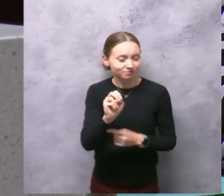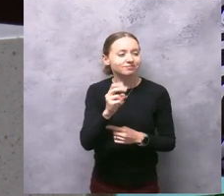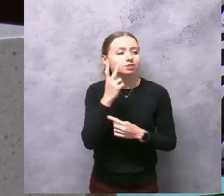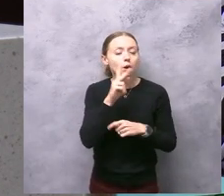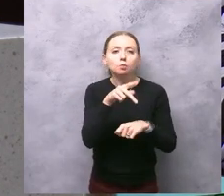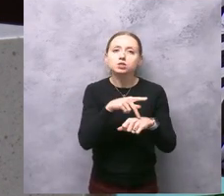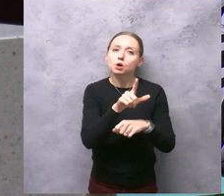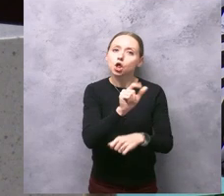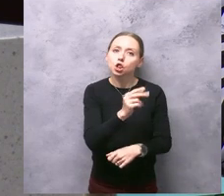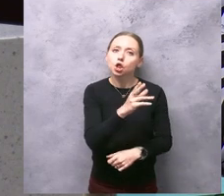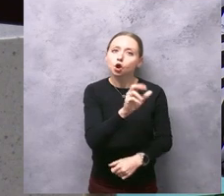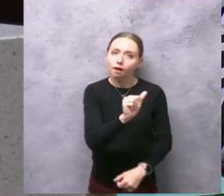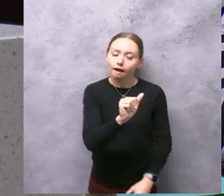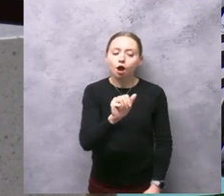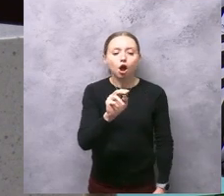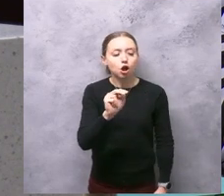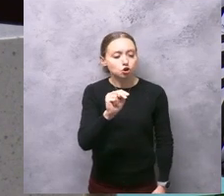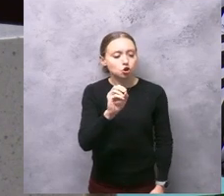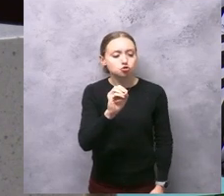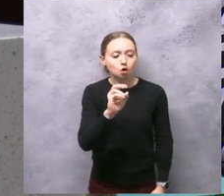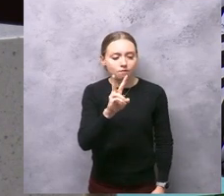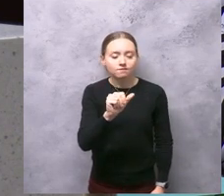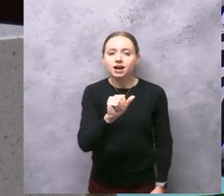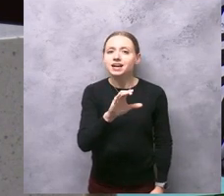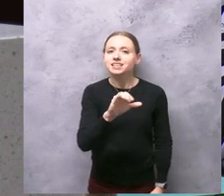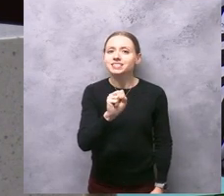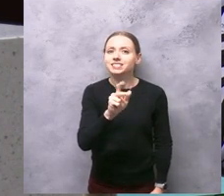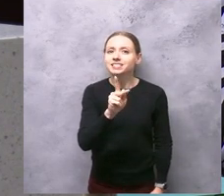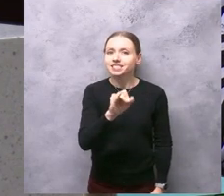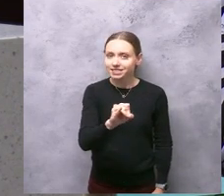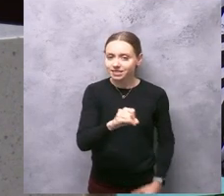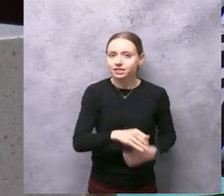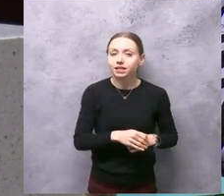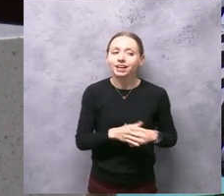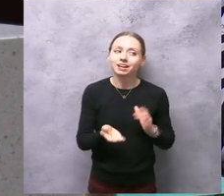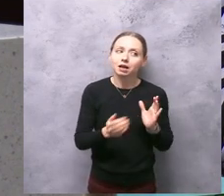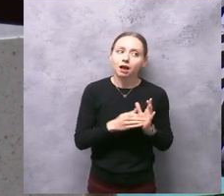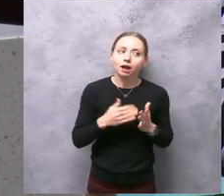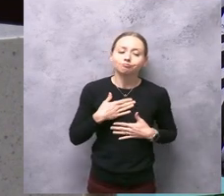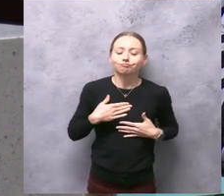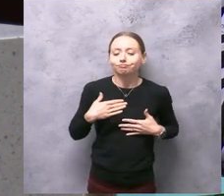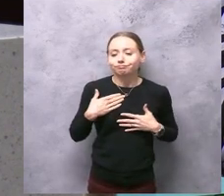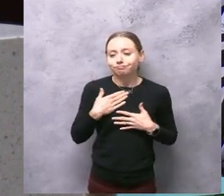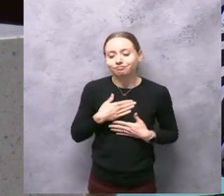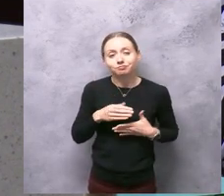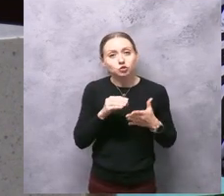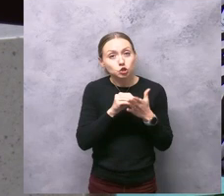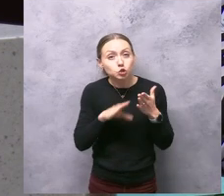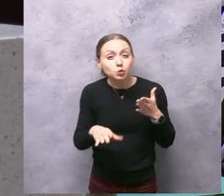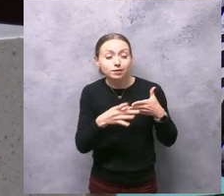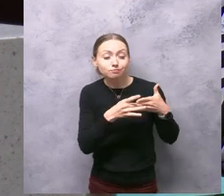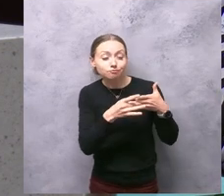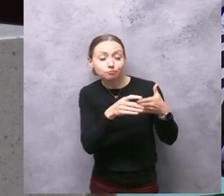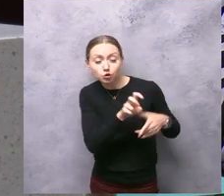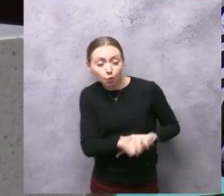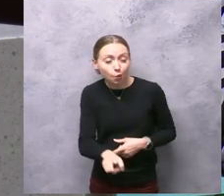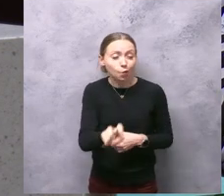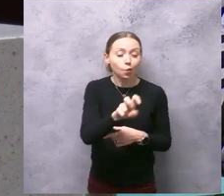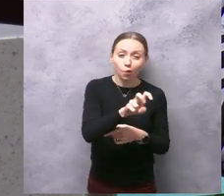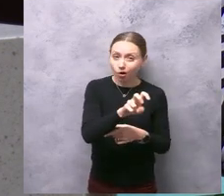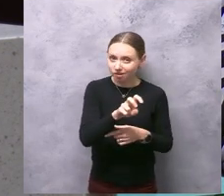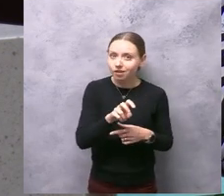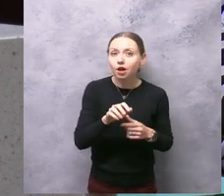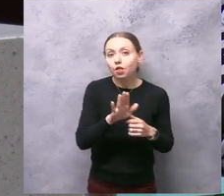Novosinski, and I was again treated to a tour by some students, the Owls, and they're